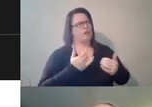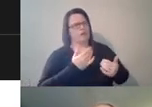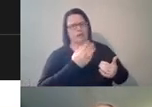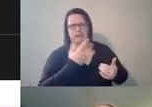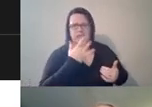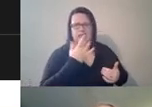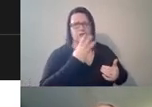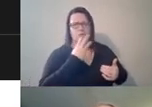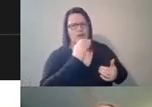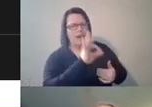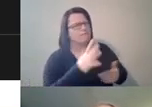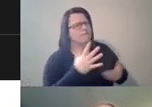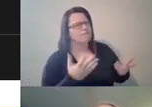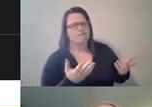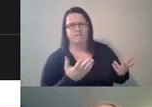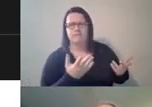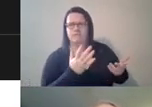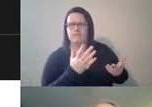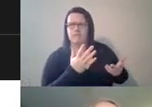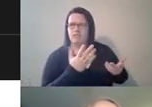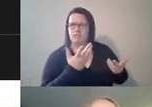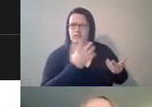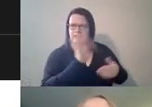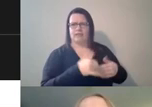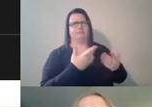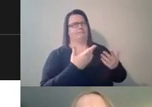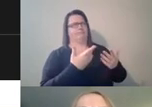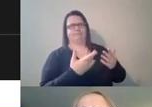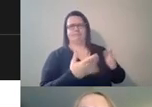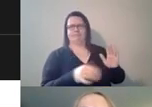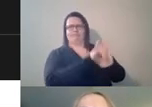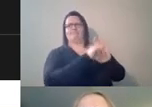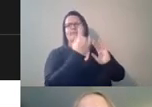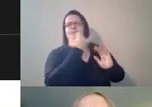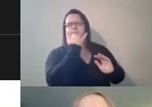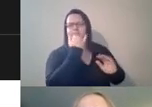again, that would certainly be something as a trigger or a flag for folks in that process.